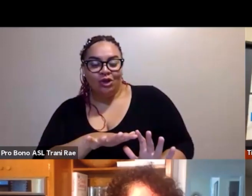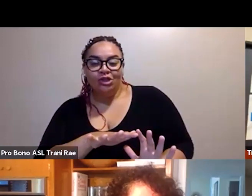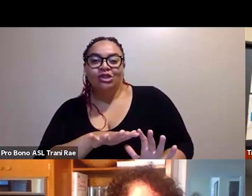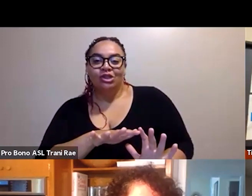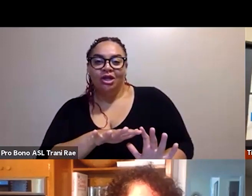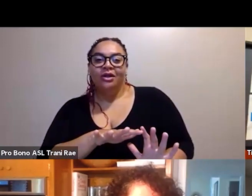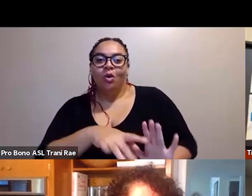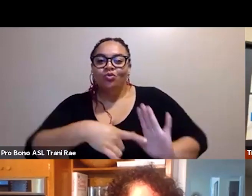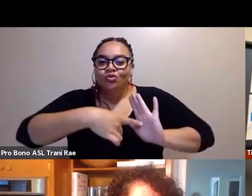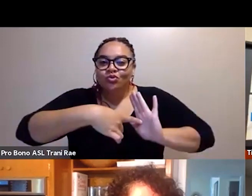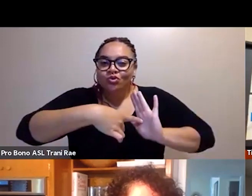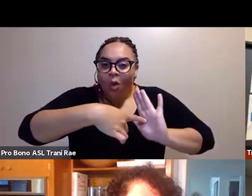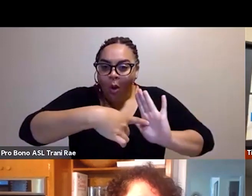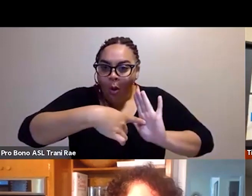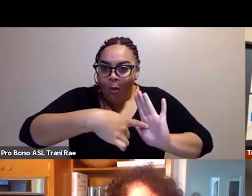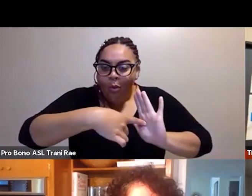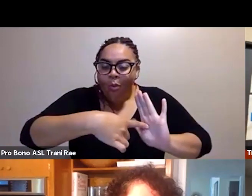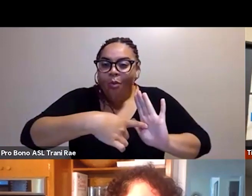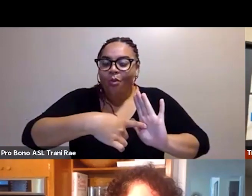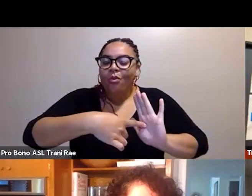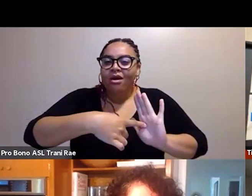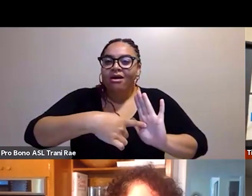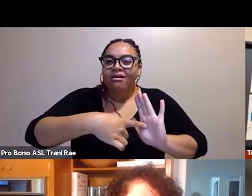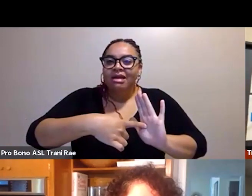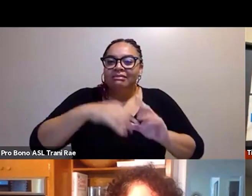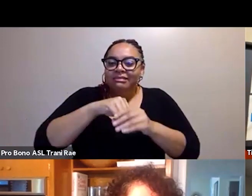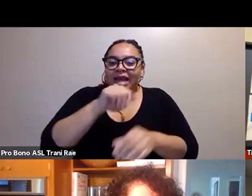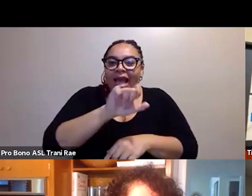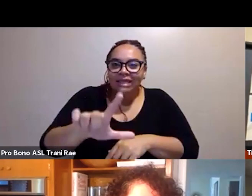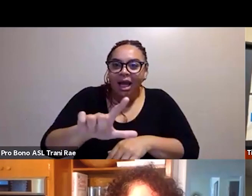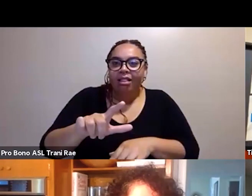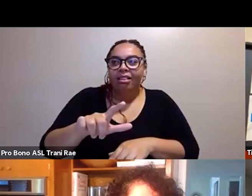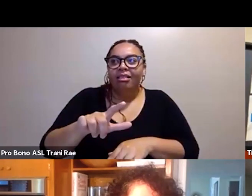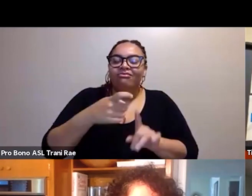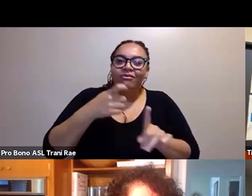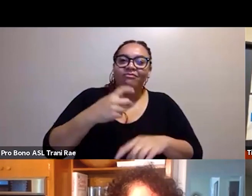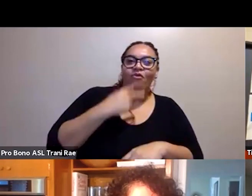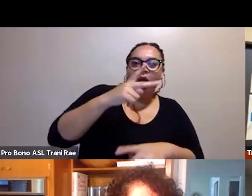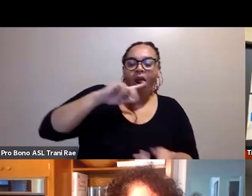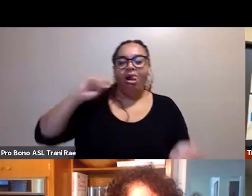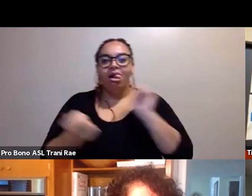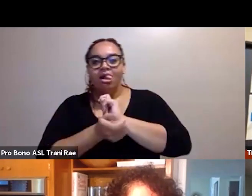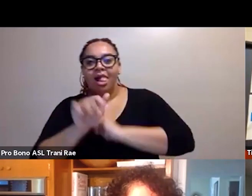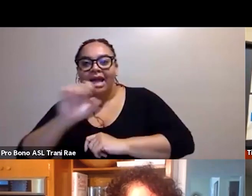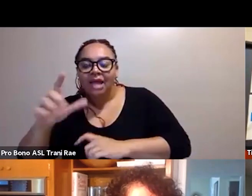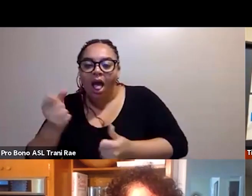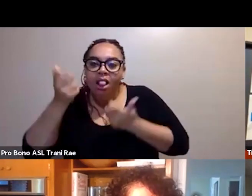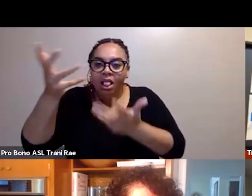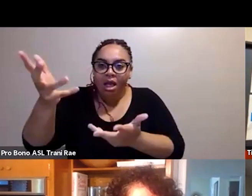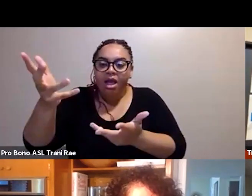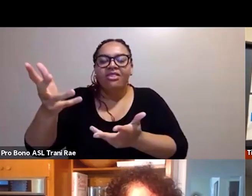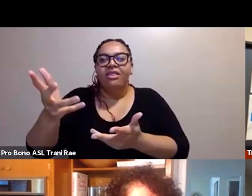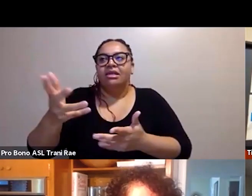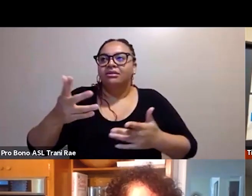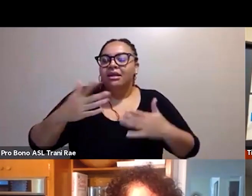relay what we are relaying via voice, taking these embodied words, this embodied